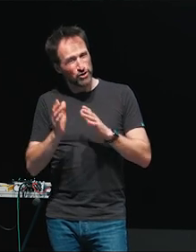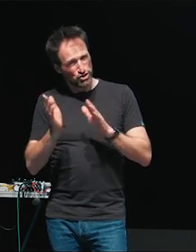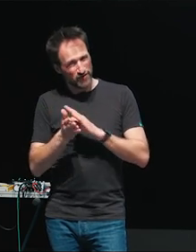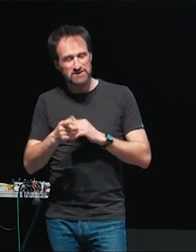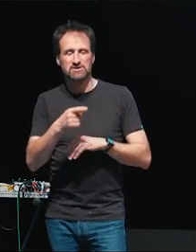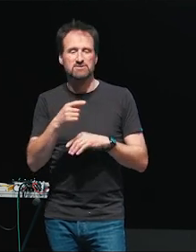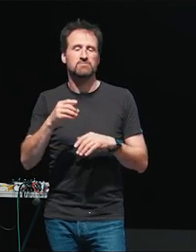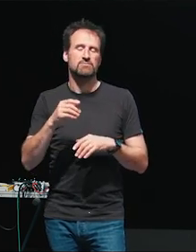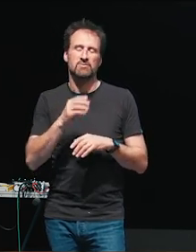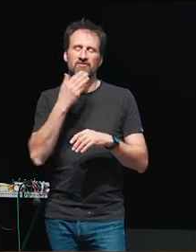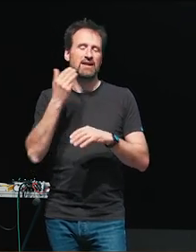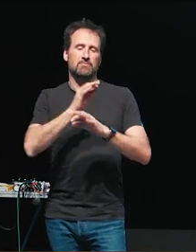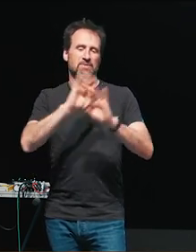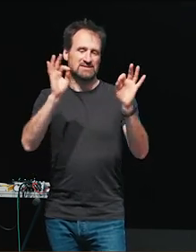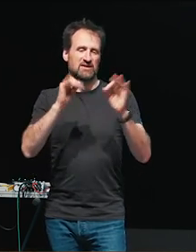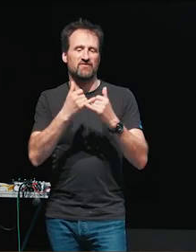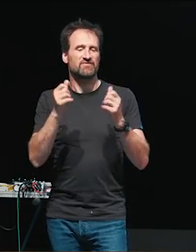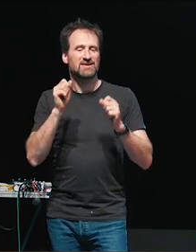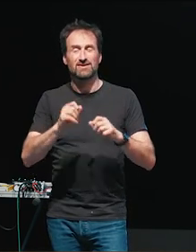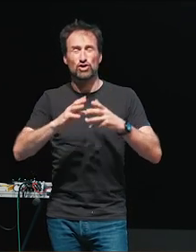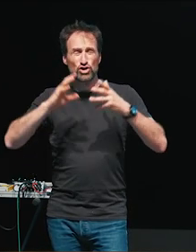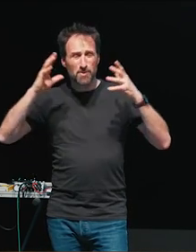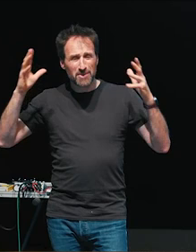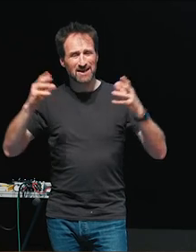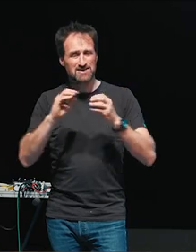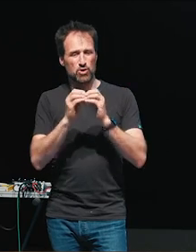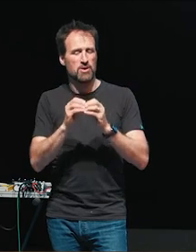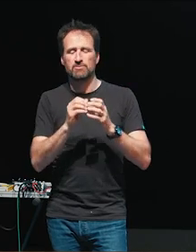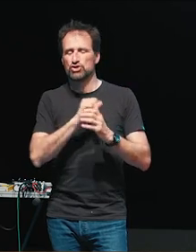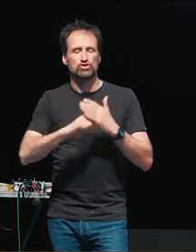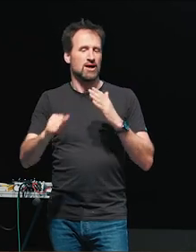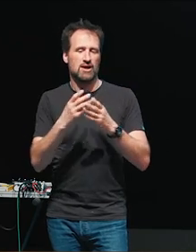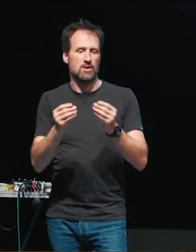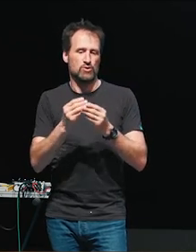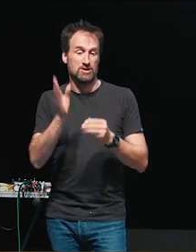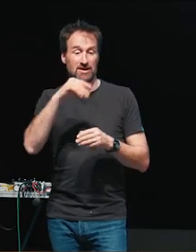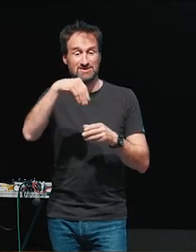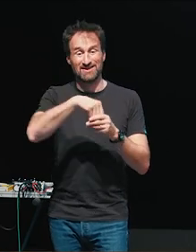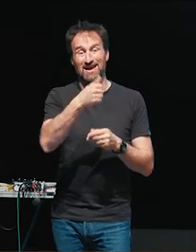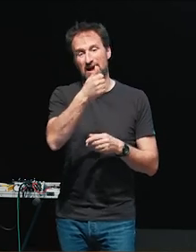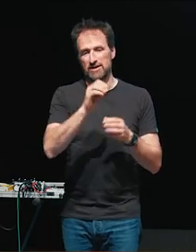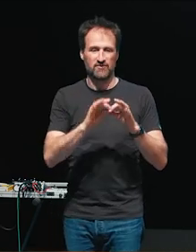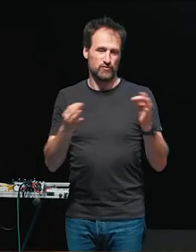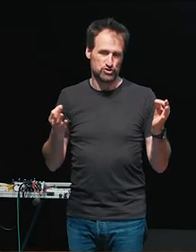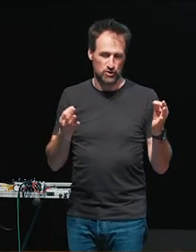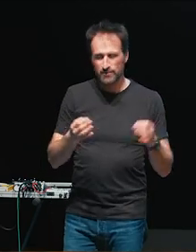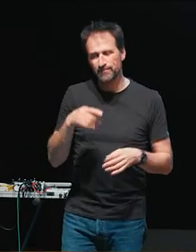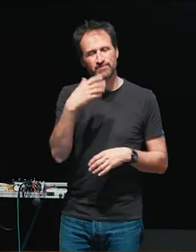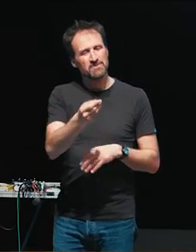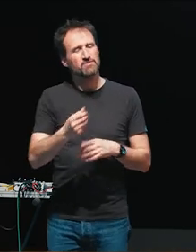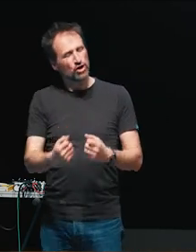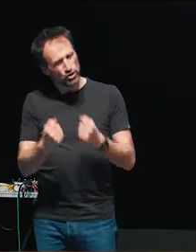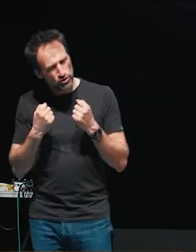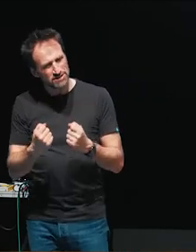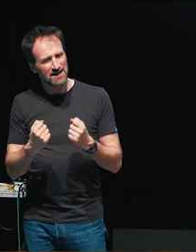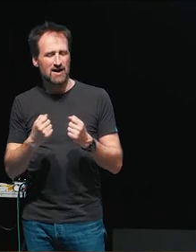you handle all those large, complex problems that you can't solve in a single function. It gives you control and security.